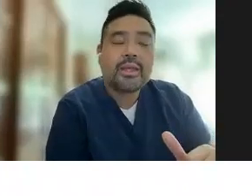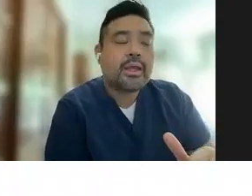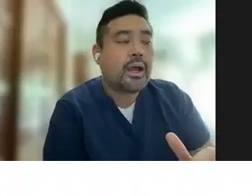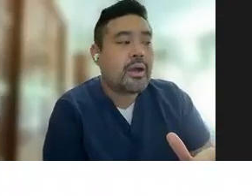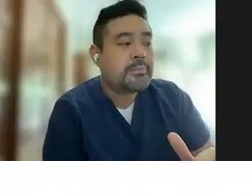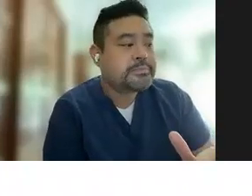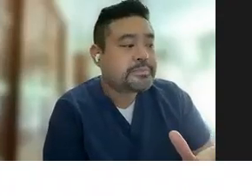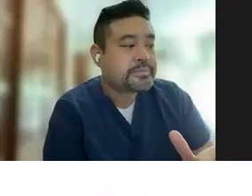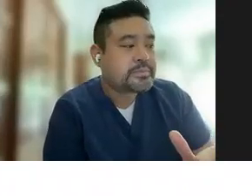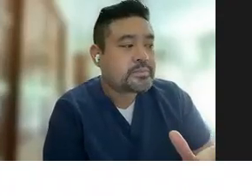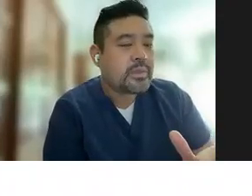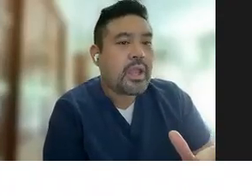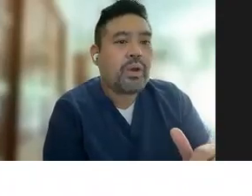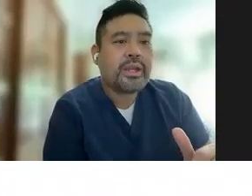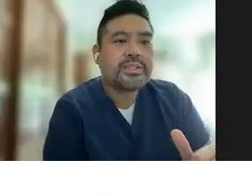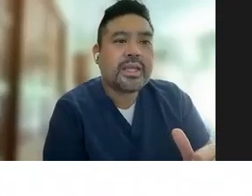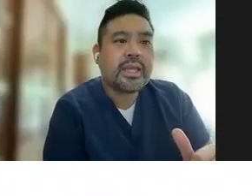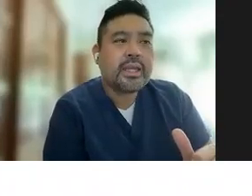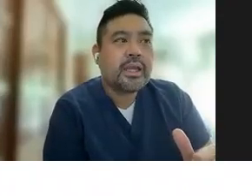made.